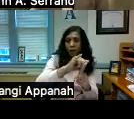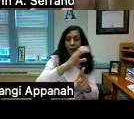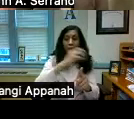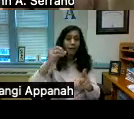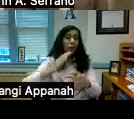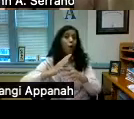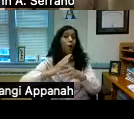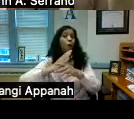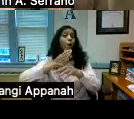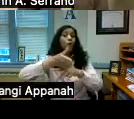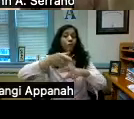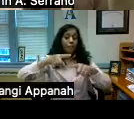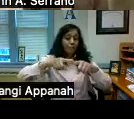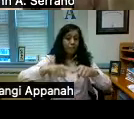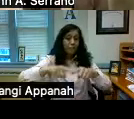We're seeing cyberbullying